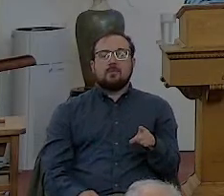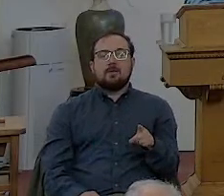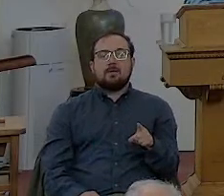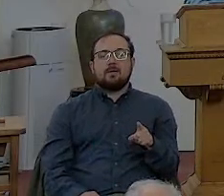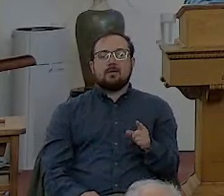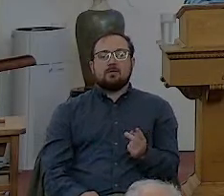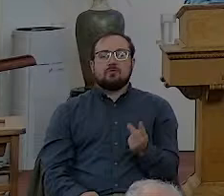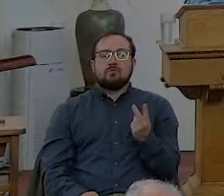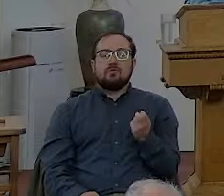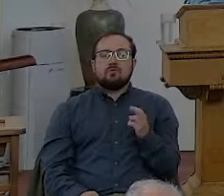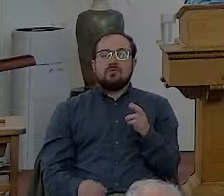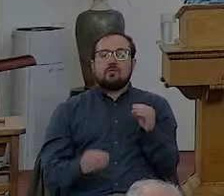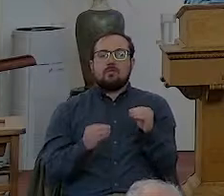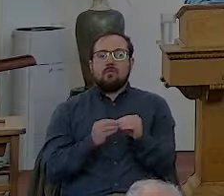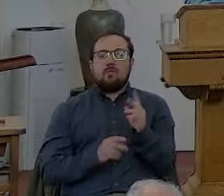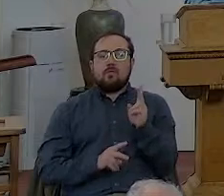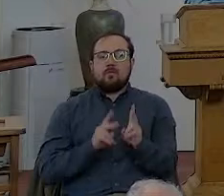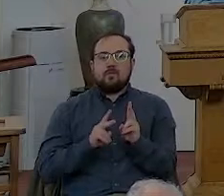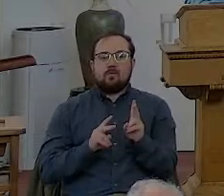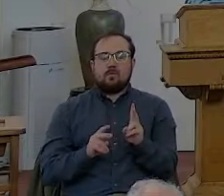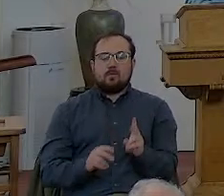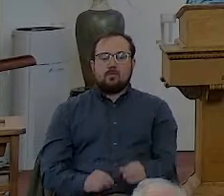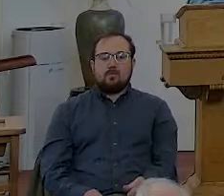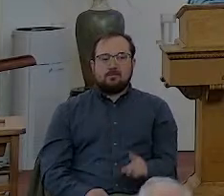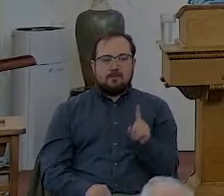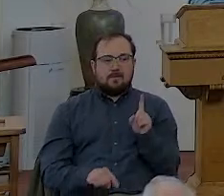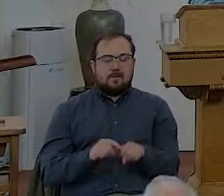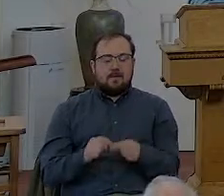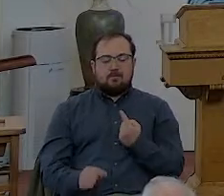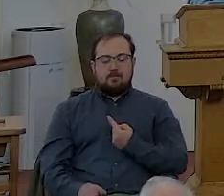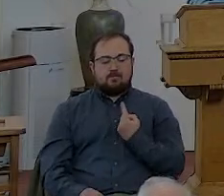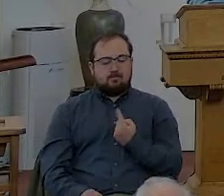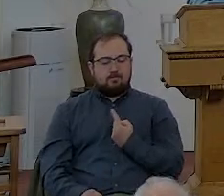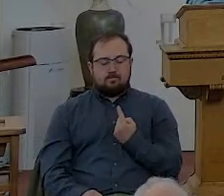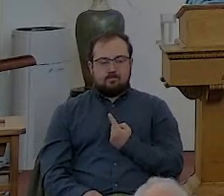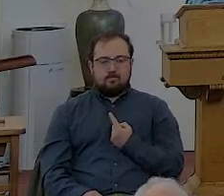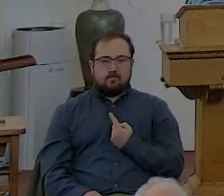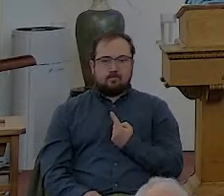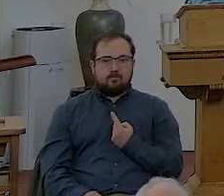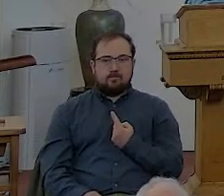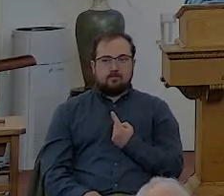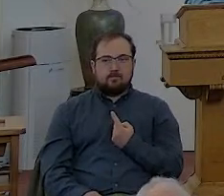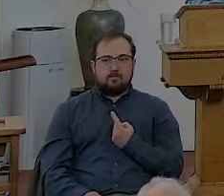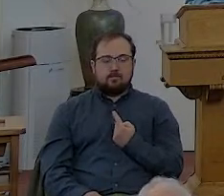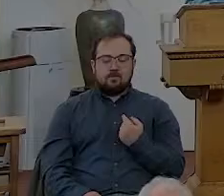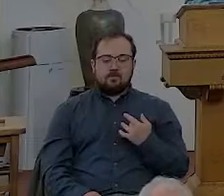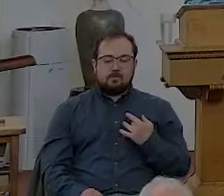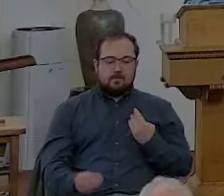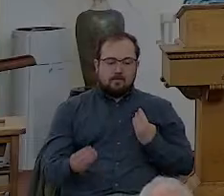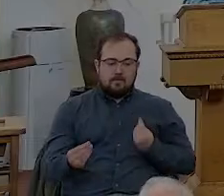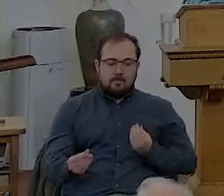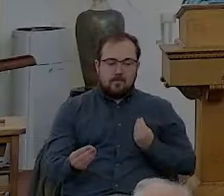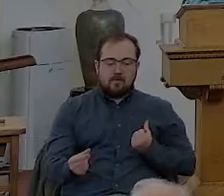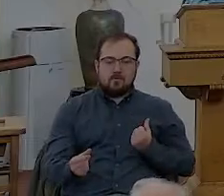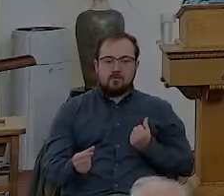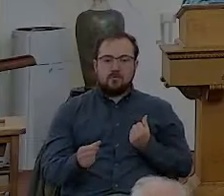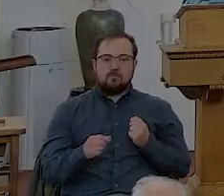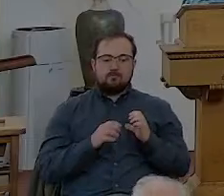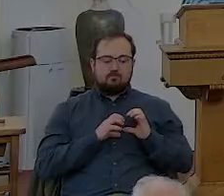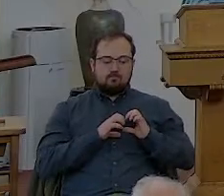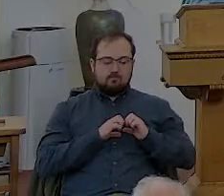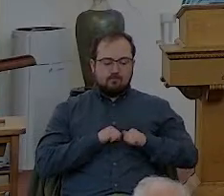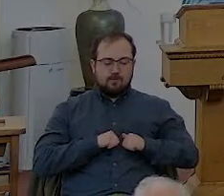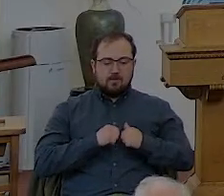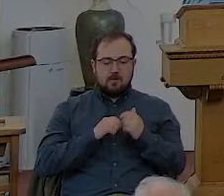two or more beings. It cannot be done in solitude. Compassion breaks down the